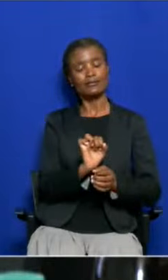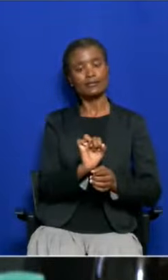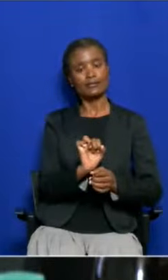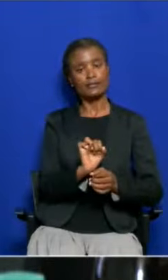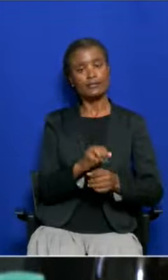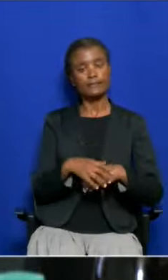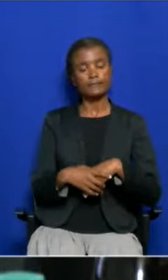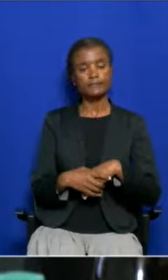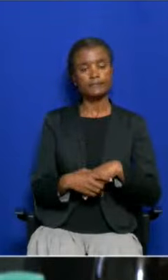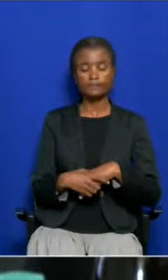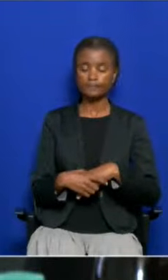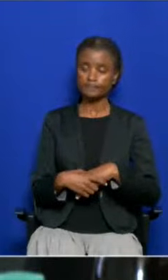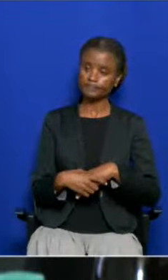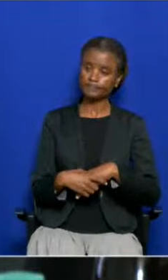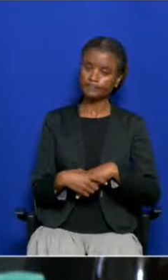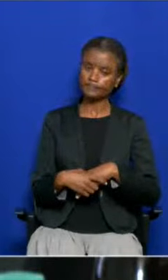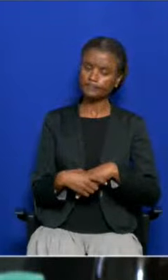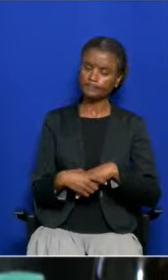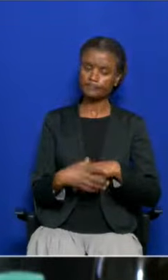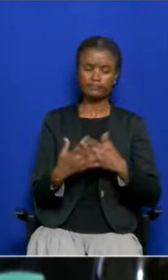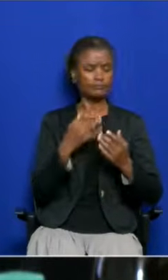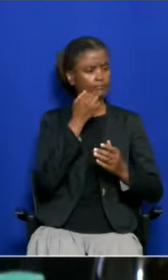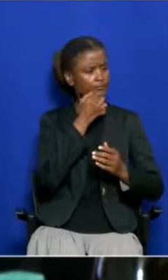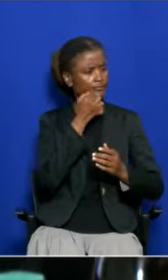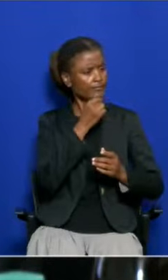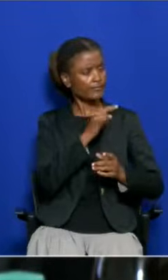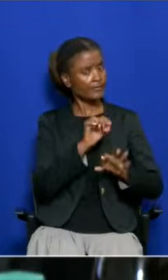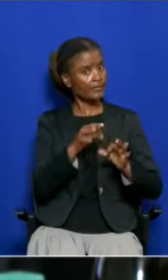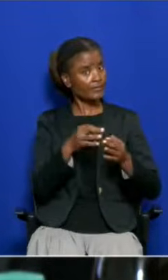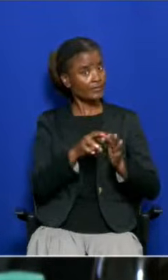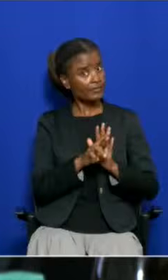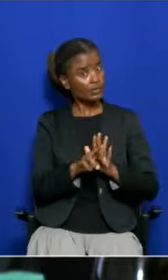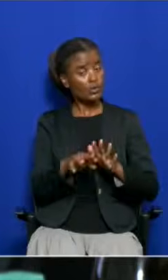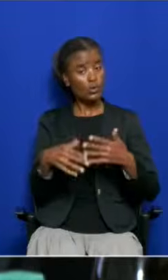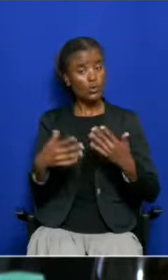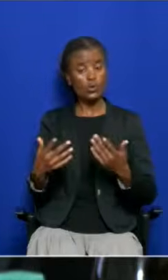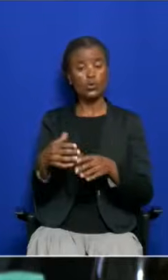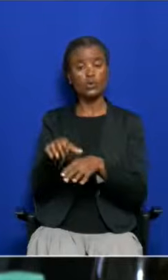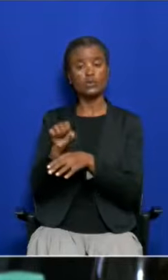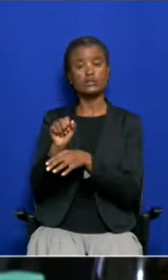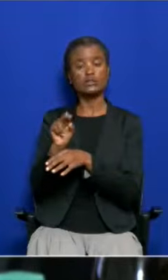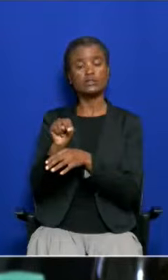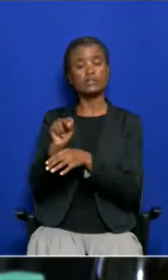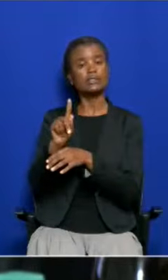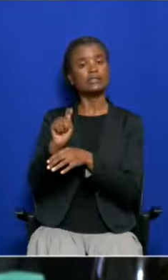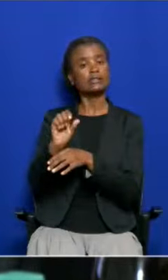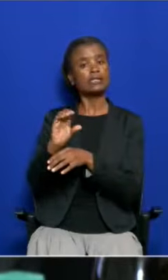Sorry, on behalf of the family or on behalf of Santaco? On behalf of the family.